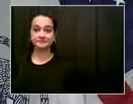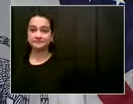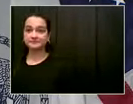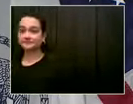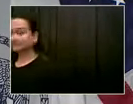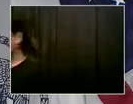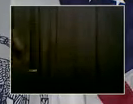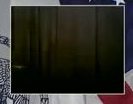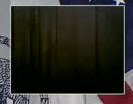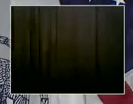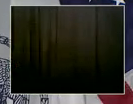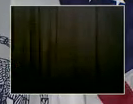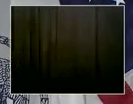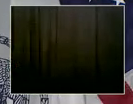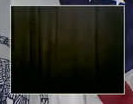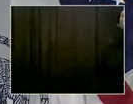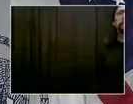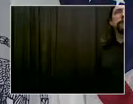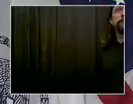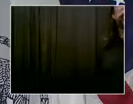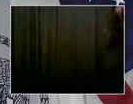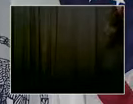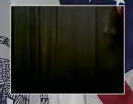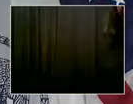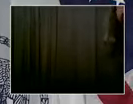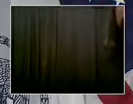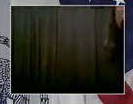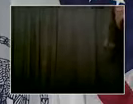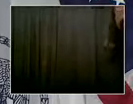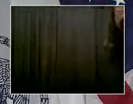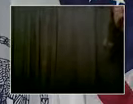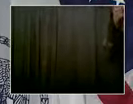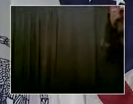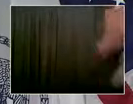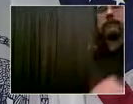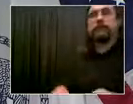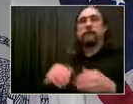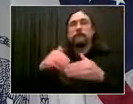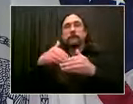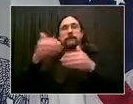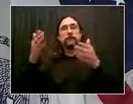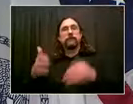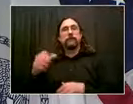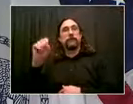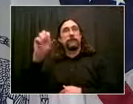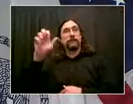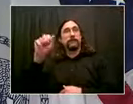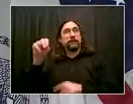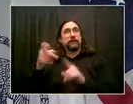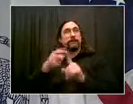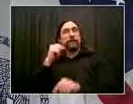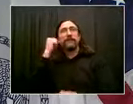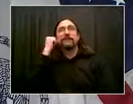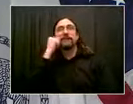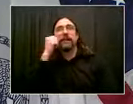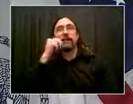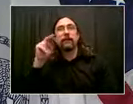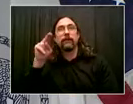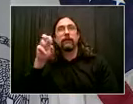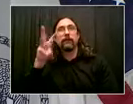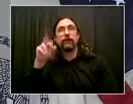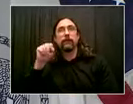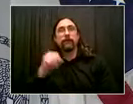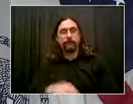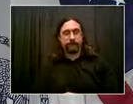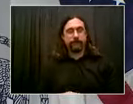Hey, good morning, Mr. Mayor. Lots of questions today. I think a lot of ground covered about the return to school. I guess one detail I was wondering if you could